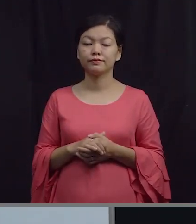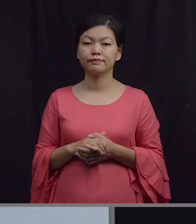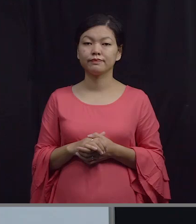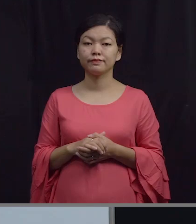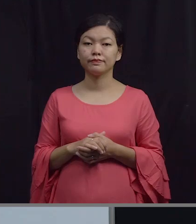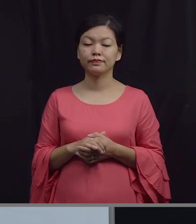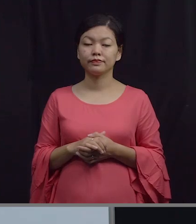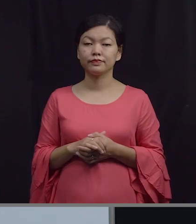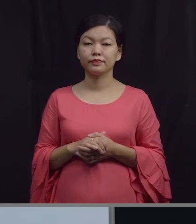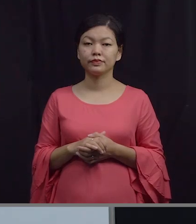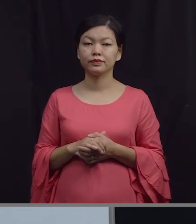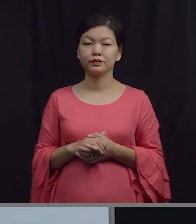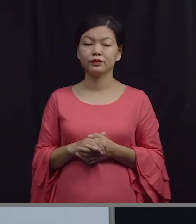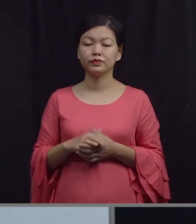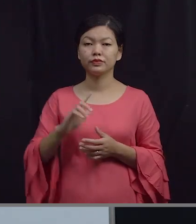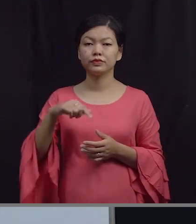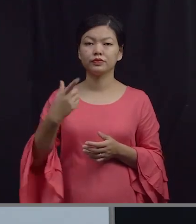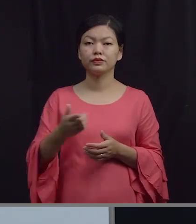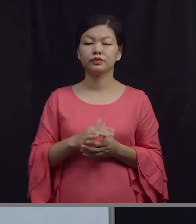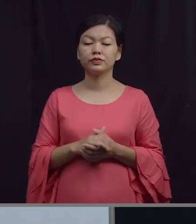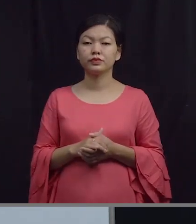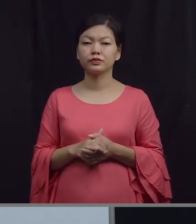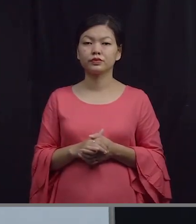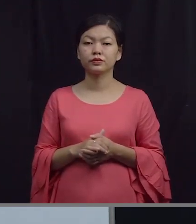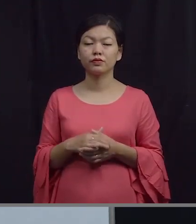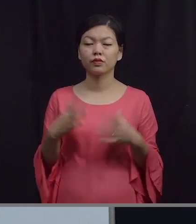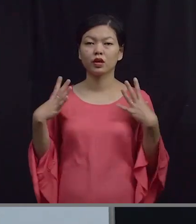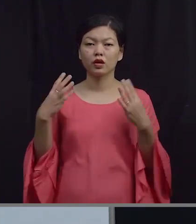okay. So next is, we have